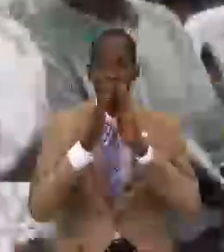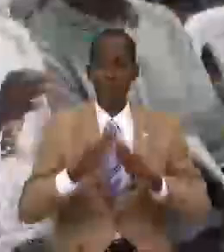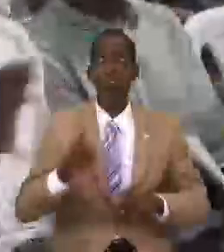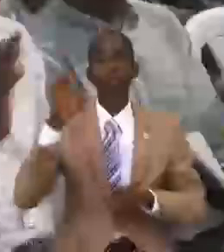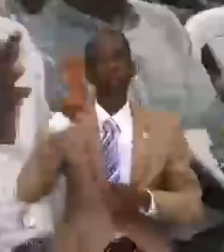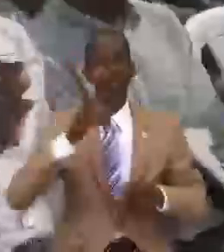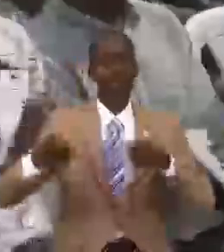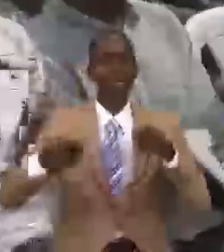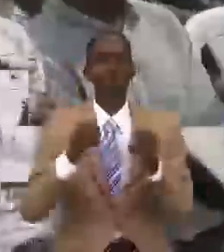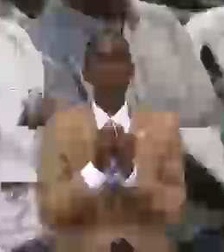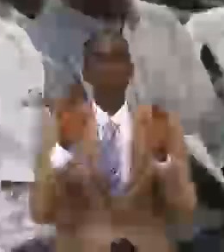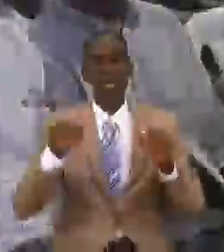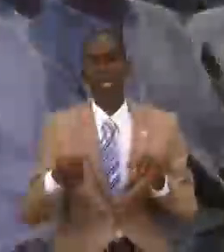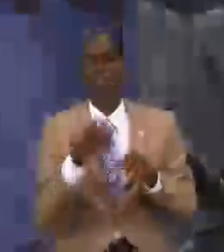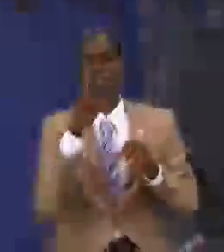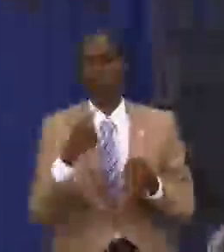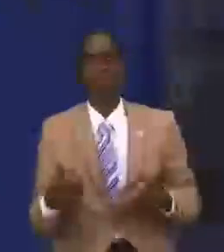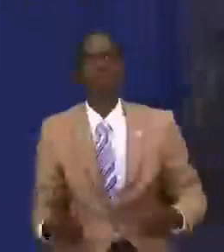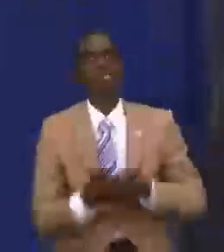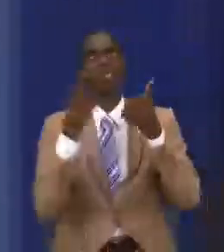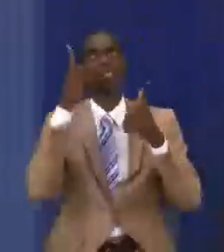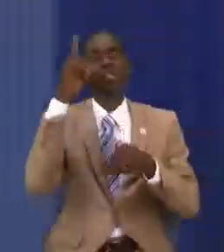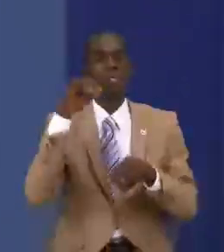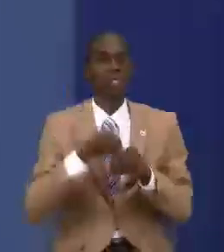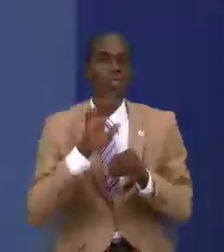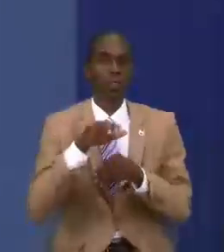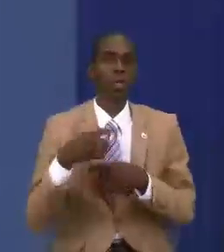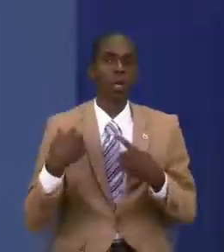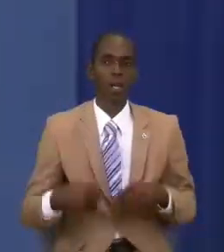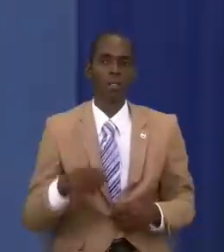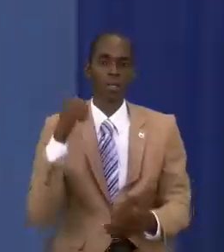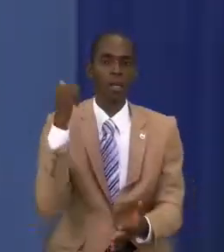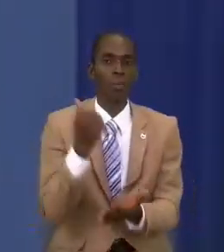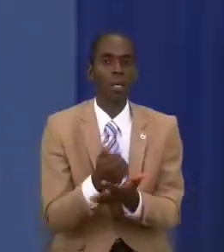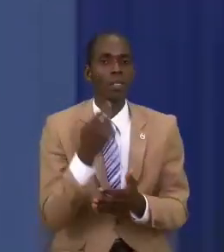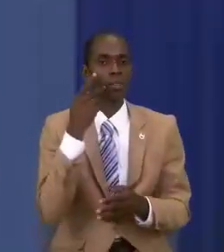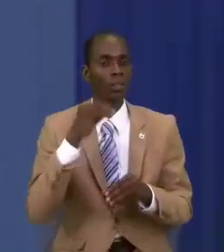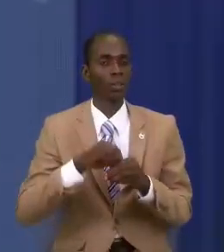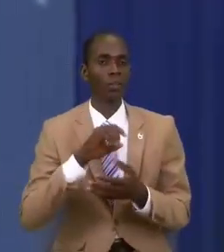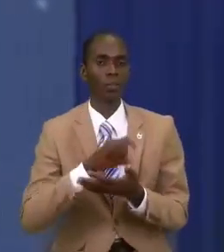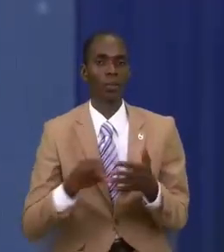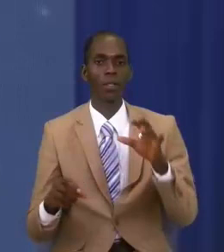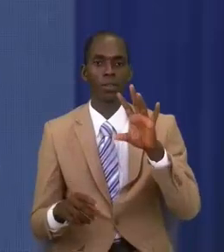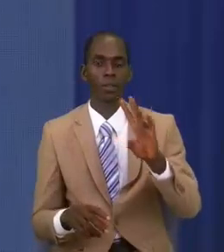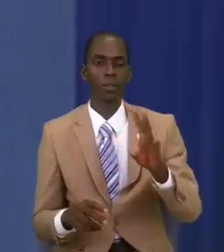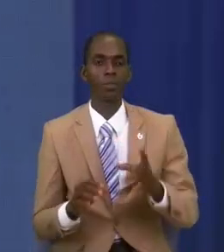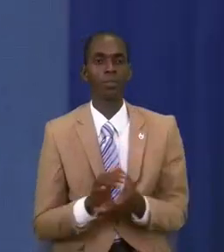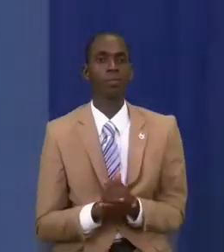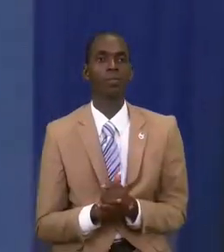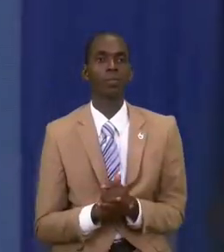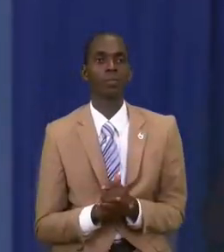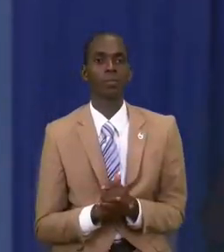Amen. Look at verse 7 here. Verse 7 says, and of the increase of his government